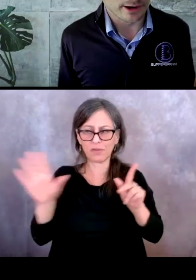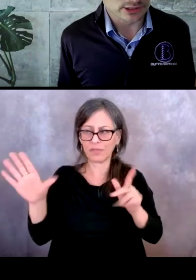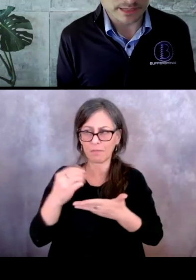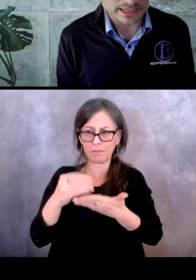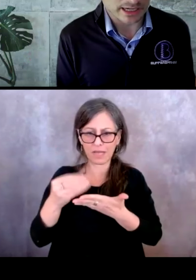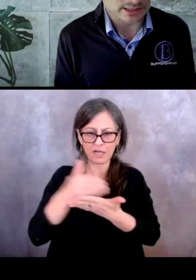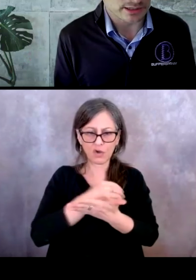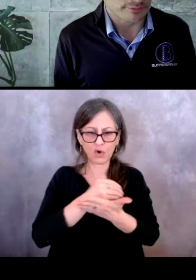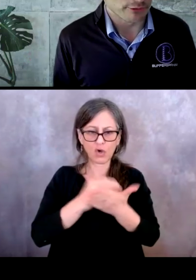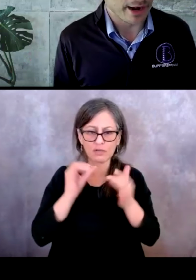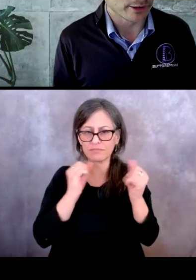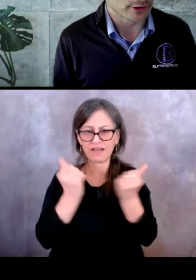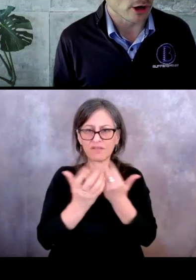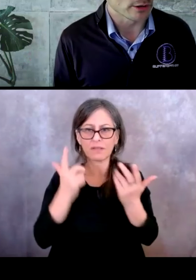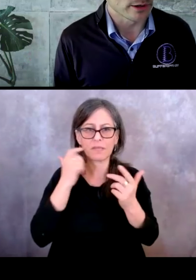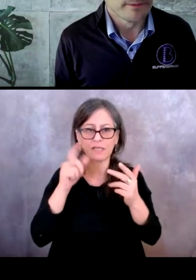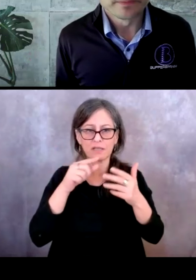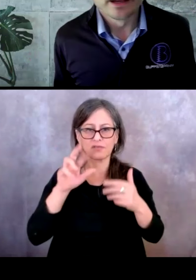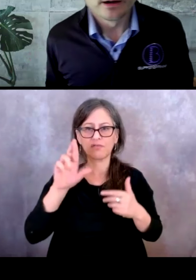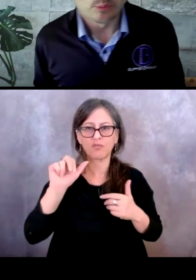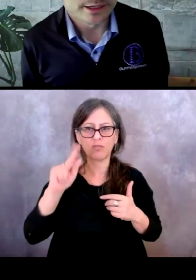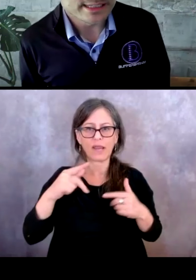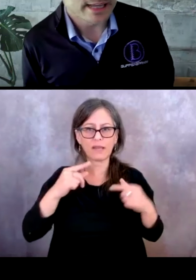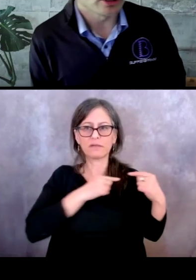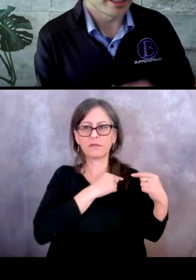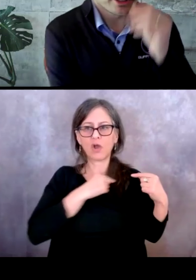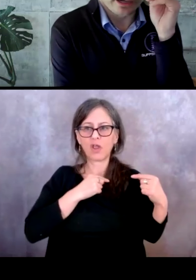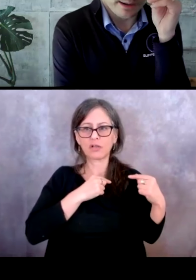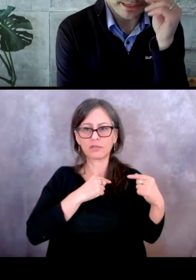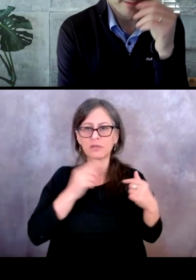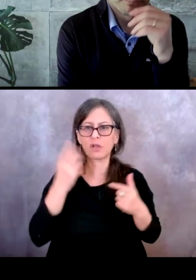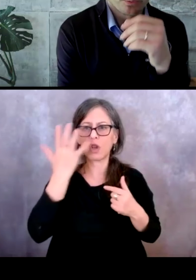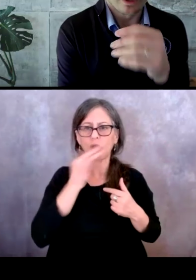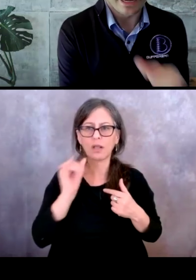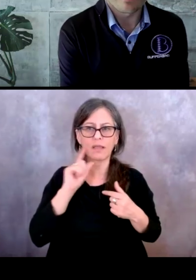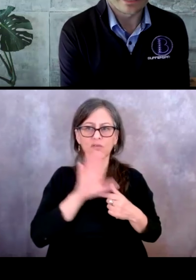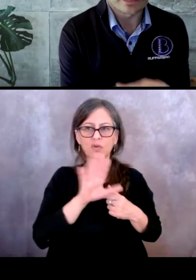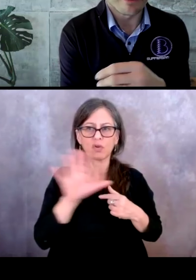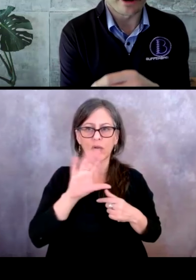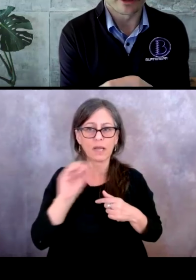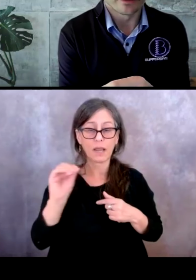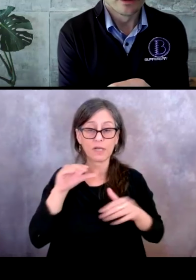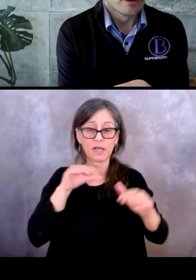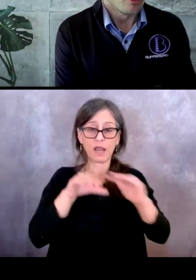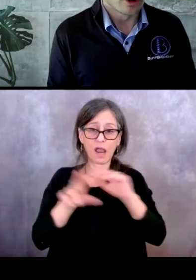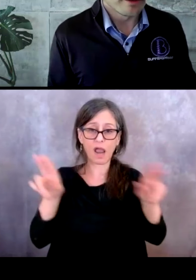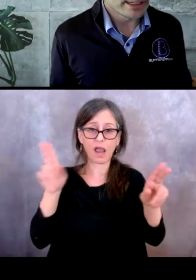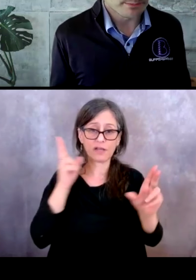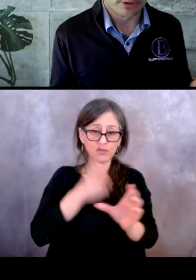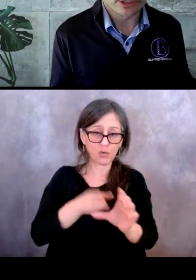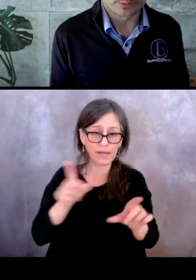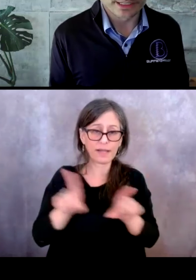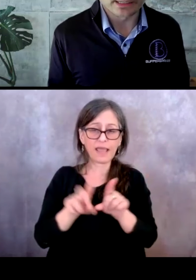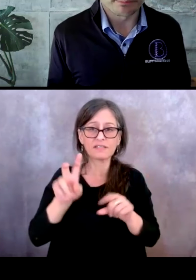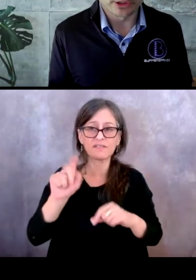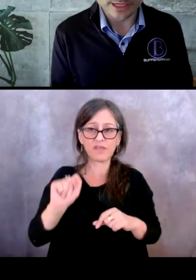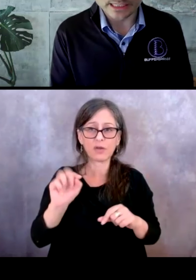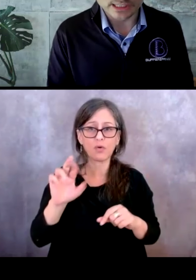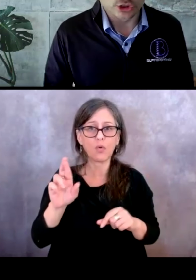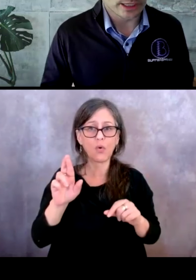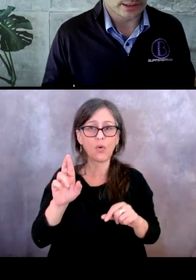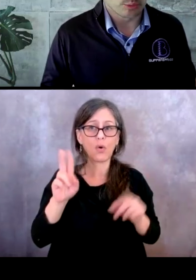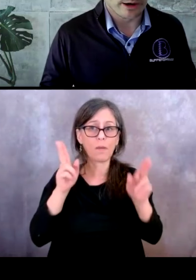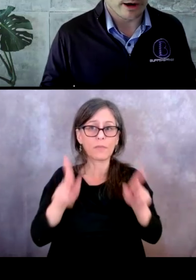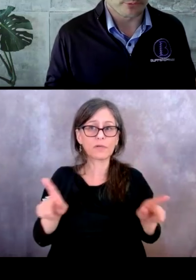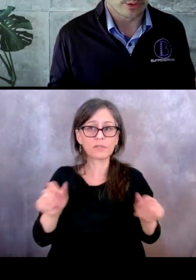and everything else because of their rank on their collar. What does that look like at your company? When I come in as a veteran, or even as a person with disabilities